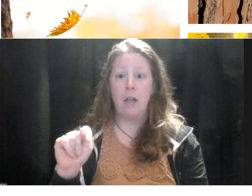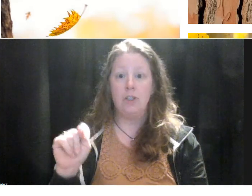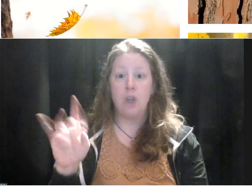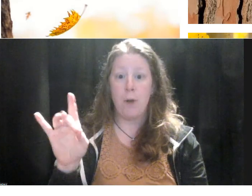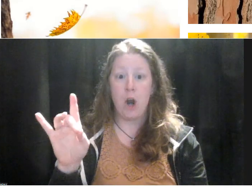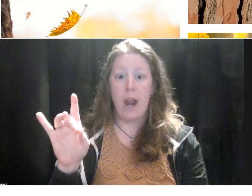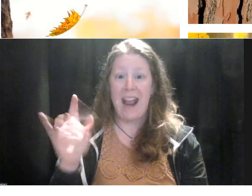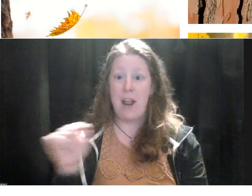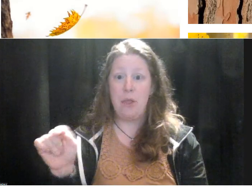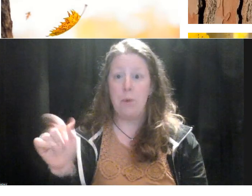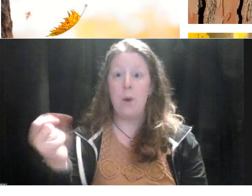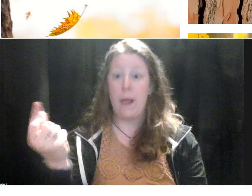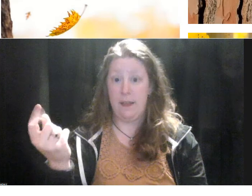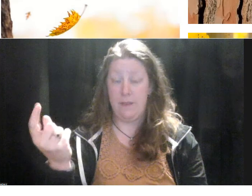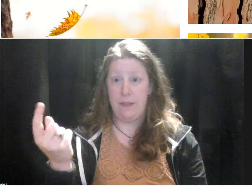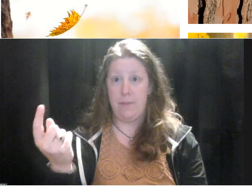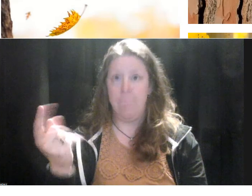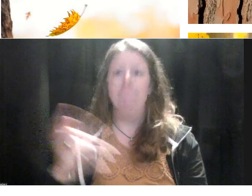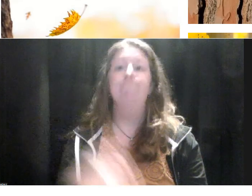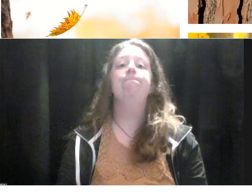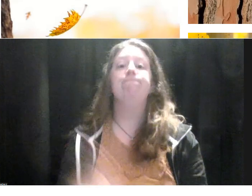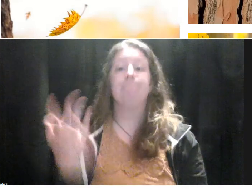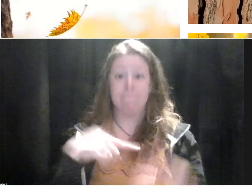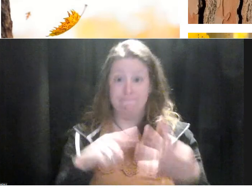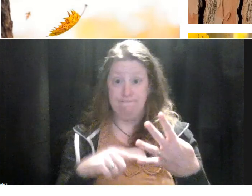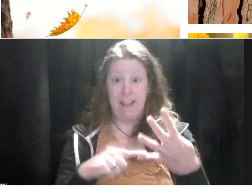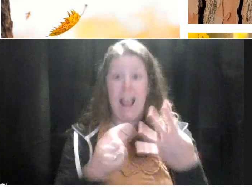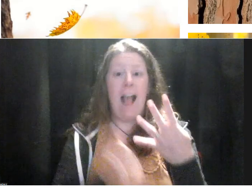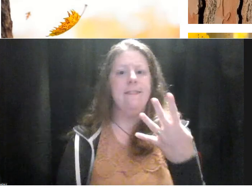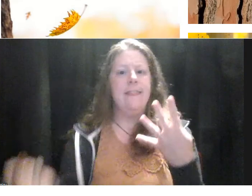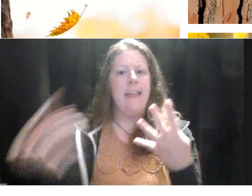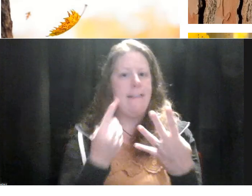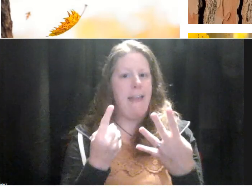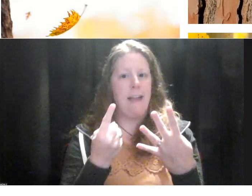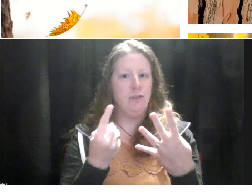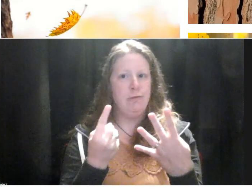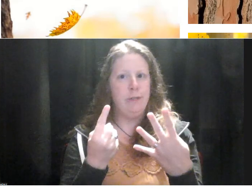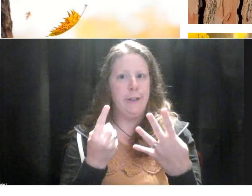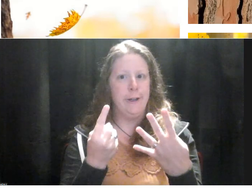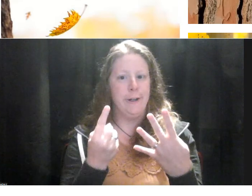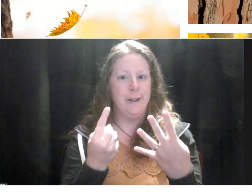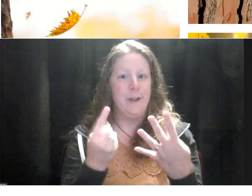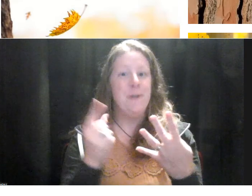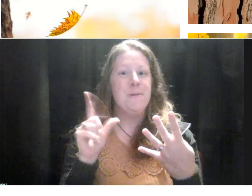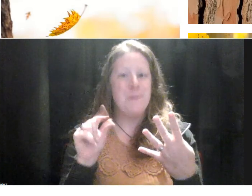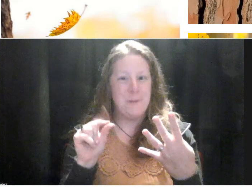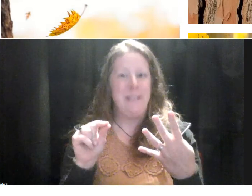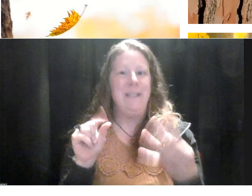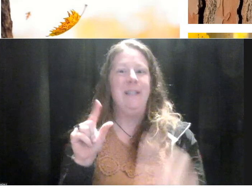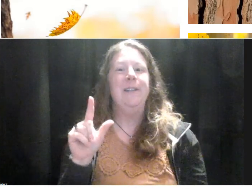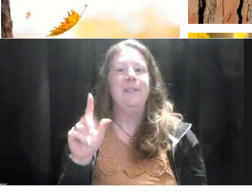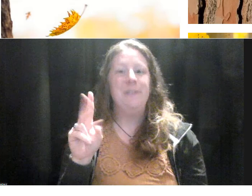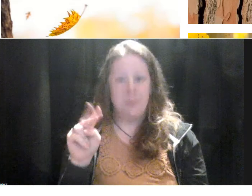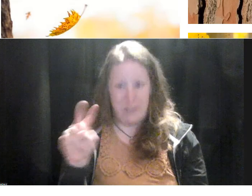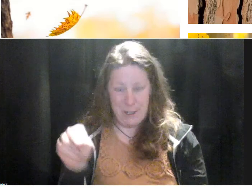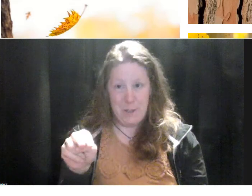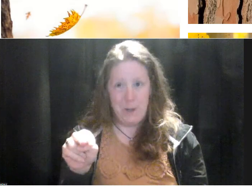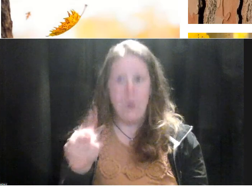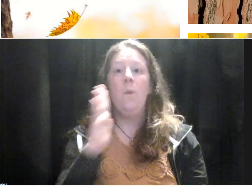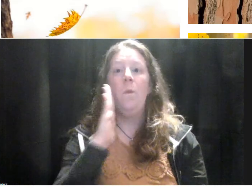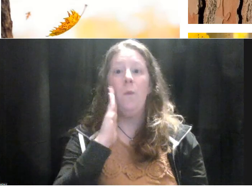That date is October 8th through 11th. And then next year